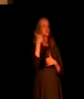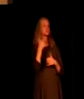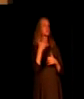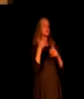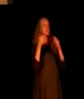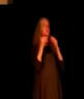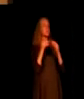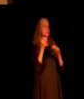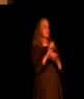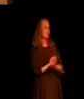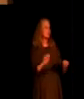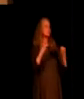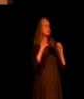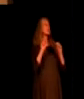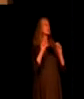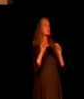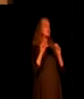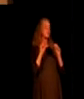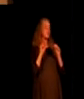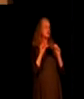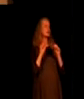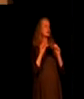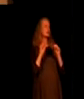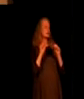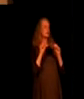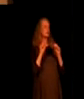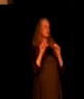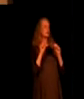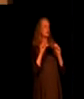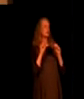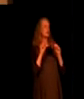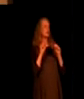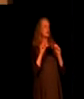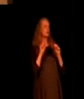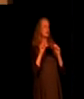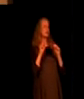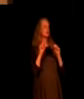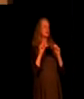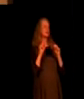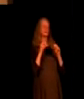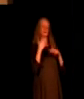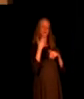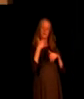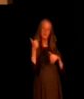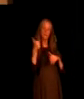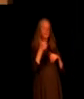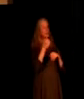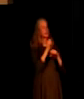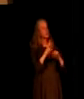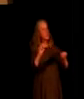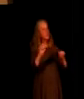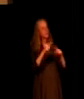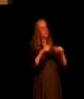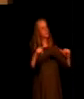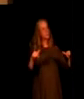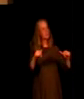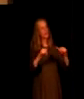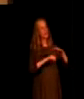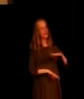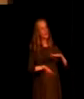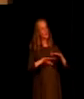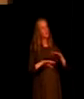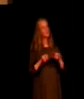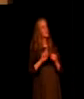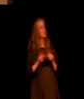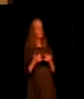safer, and and we find that it's a lot more efficient overall. Nowadays, just to go